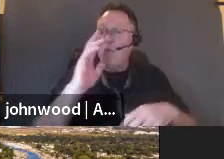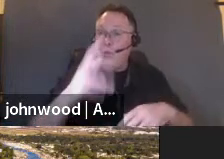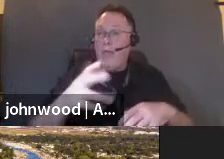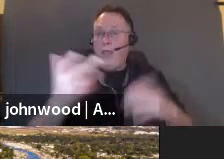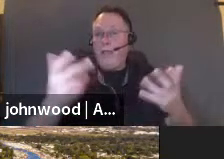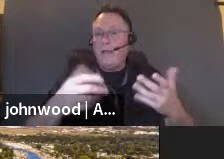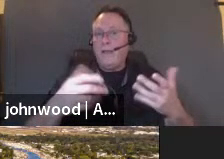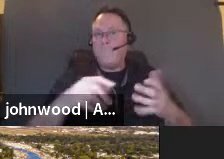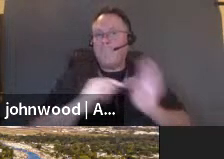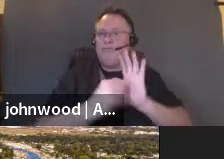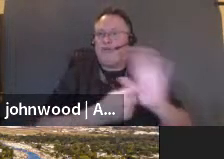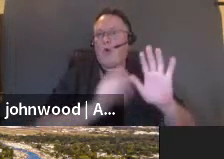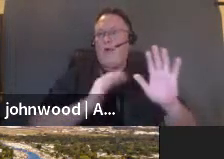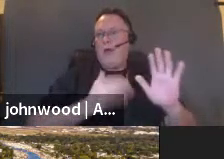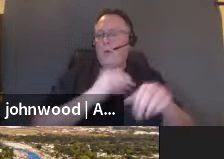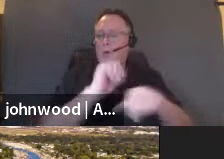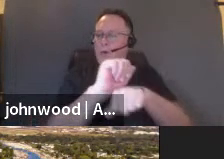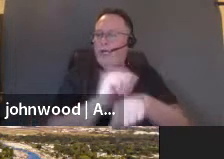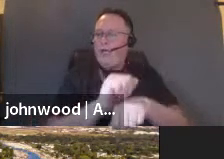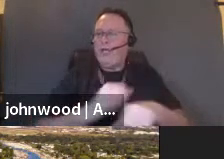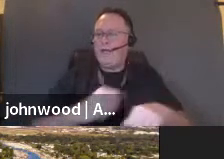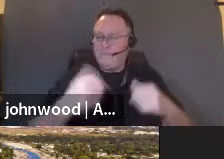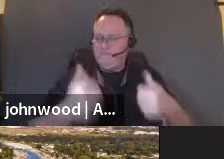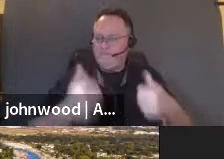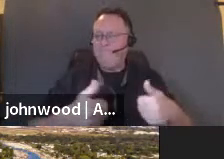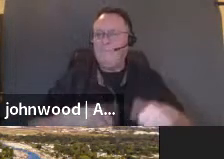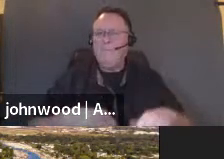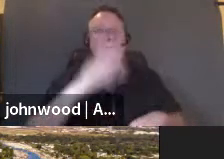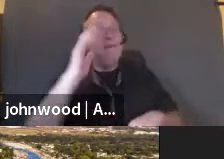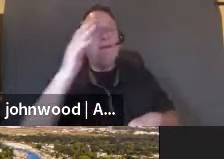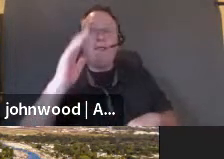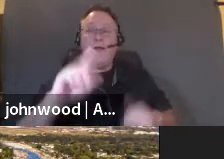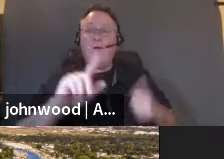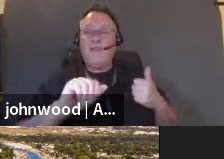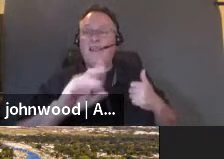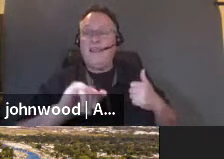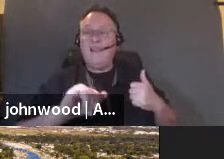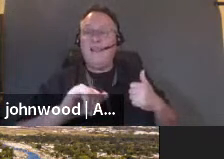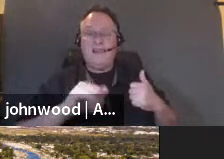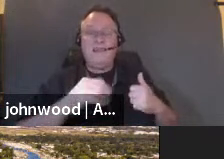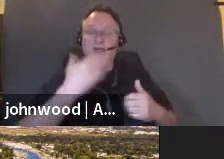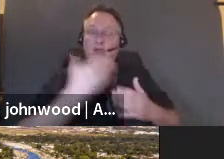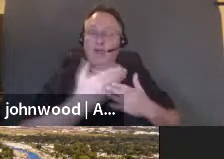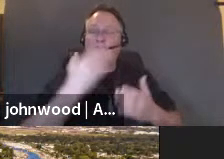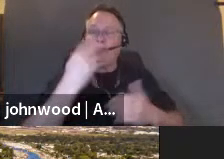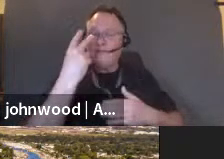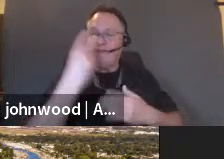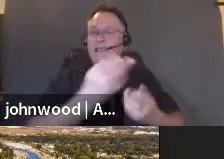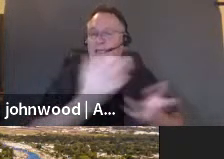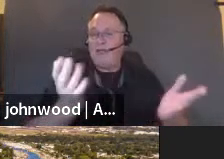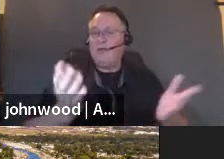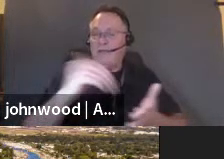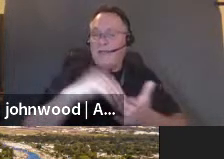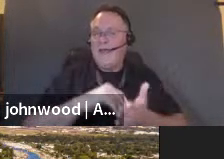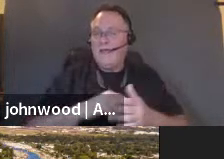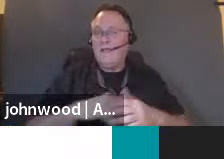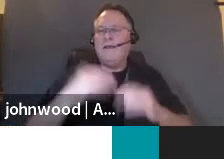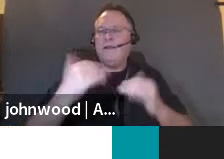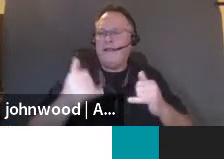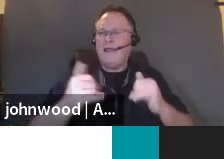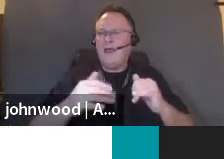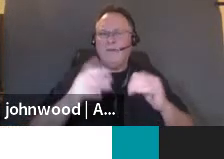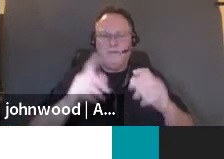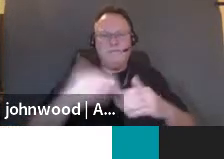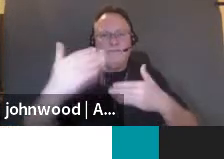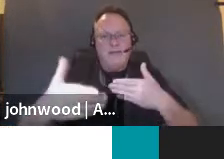Lily. Thank you, Nolan, and hi everyone. It's good to see you all again. If we can forward to the next slide,